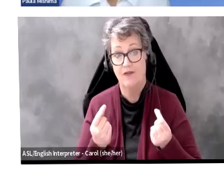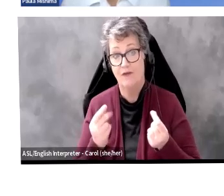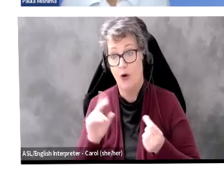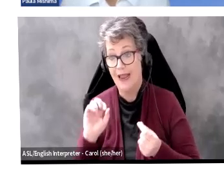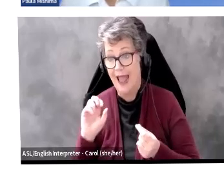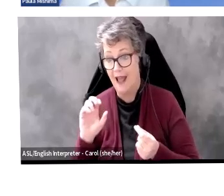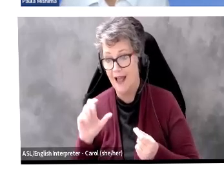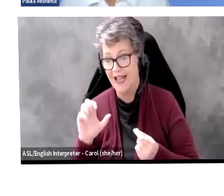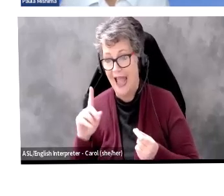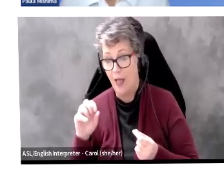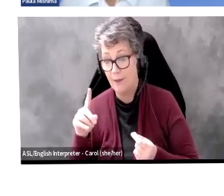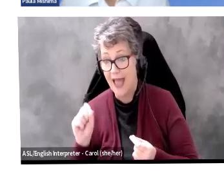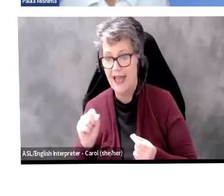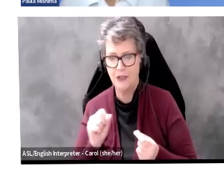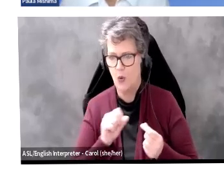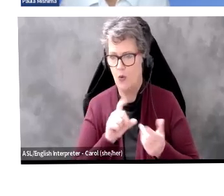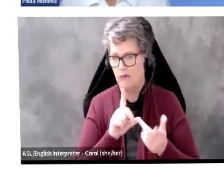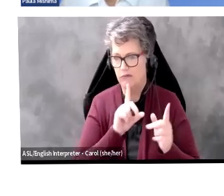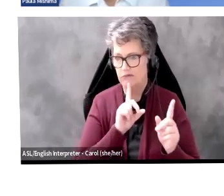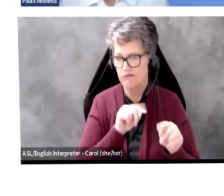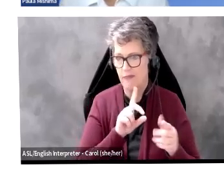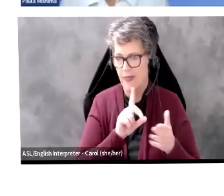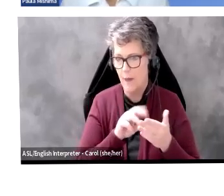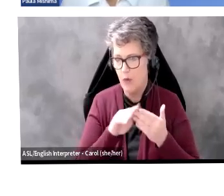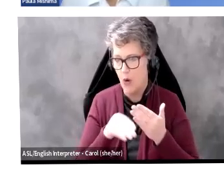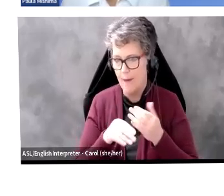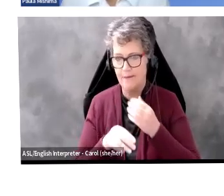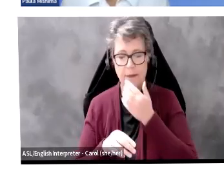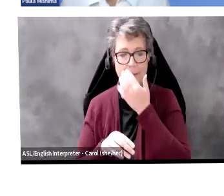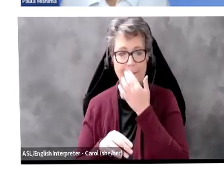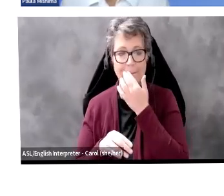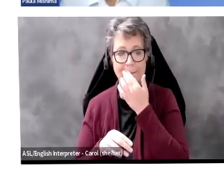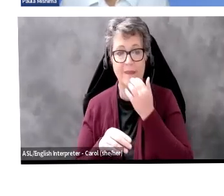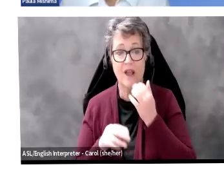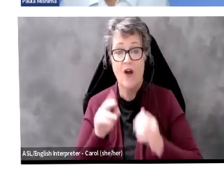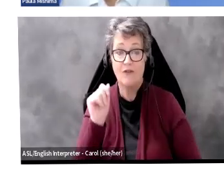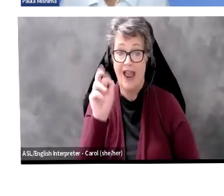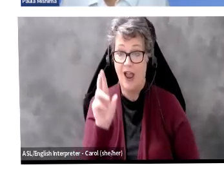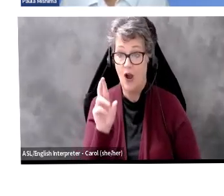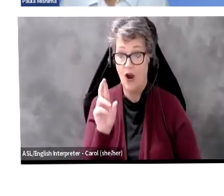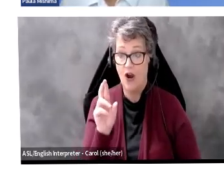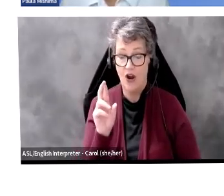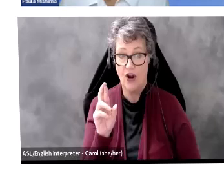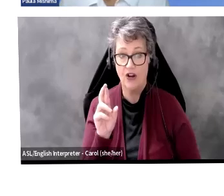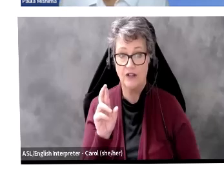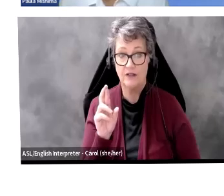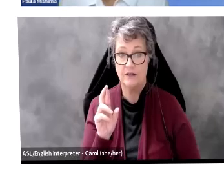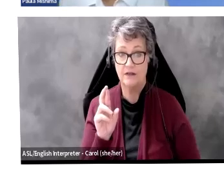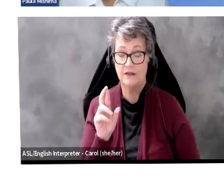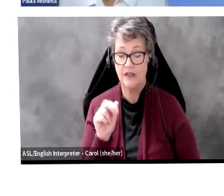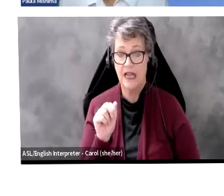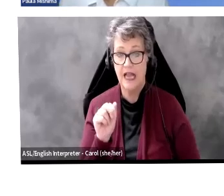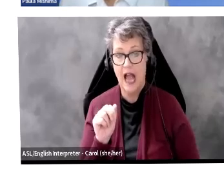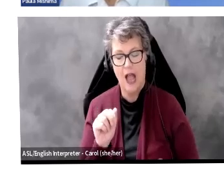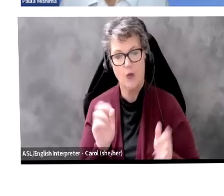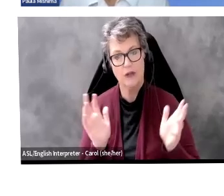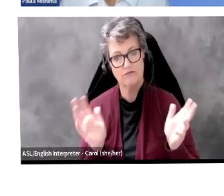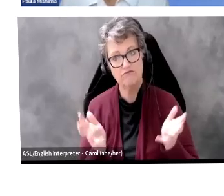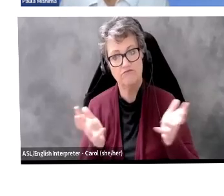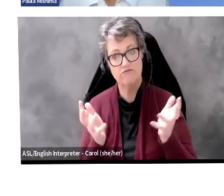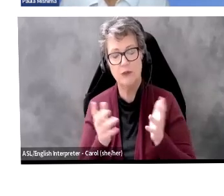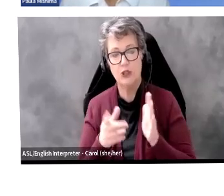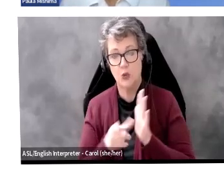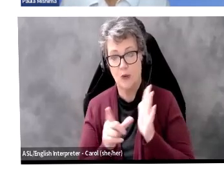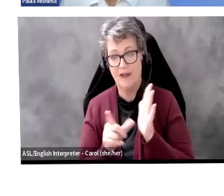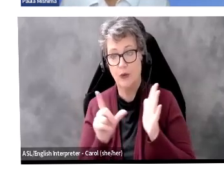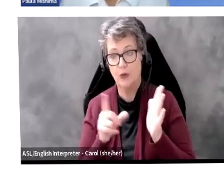themselves? For AR, I would really encourage you to